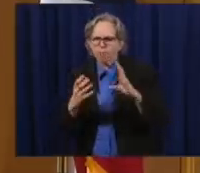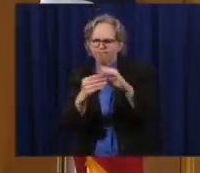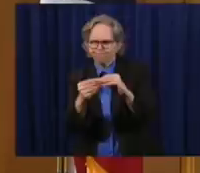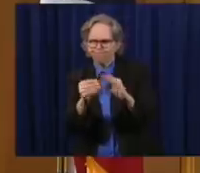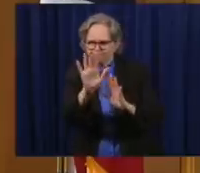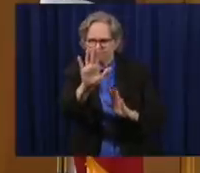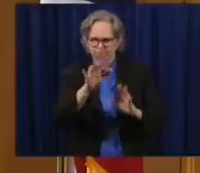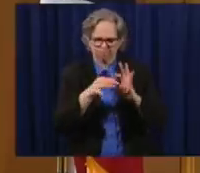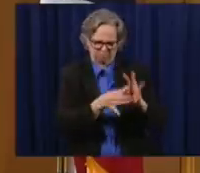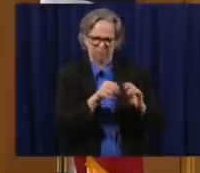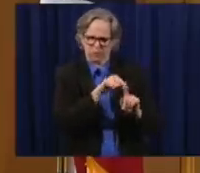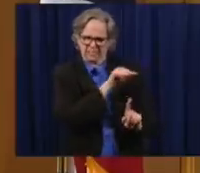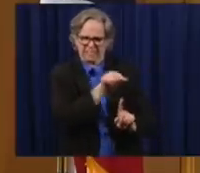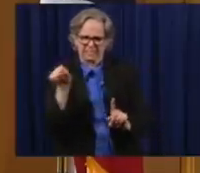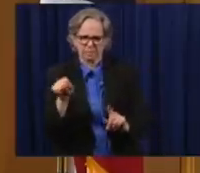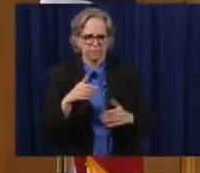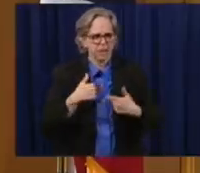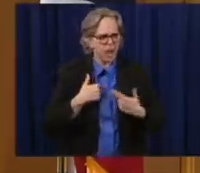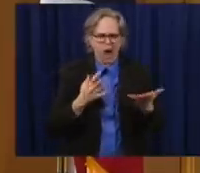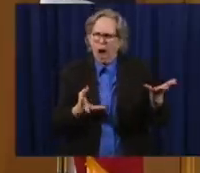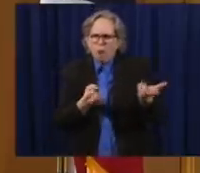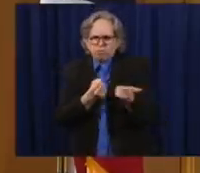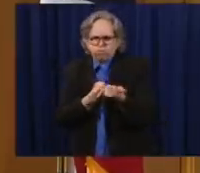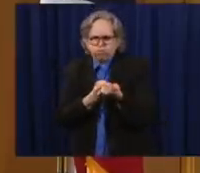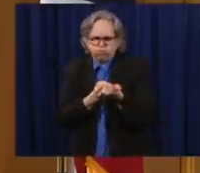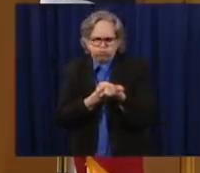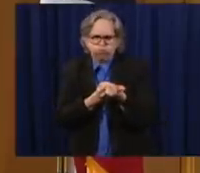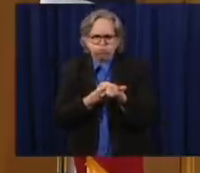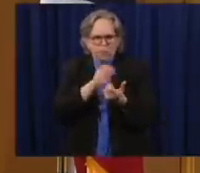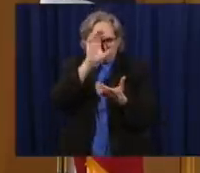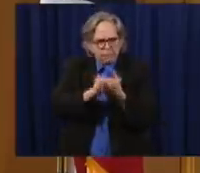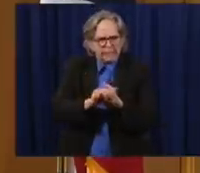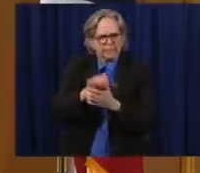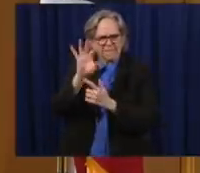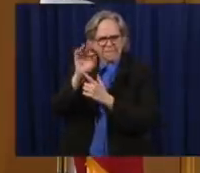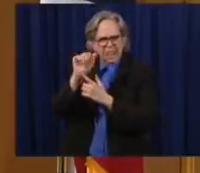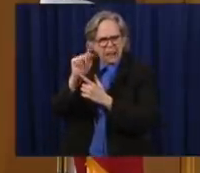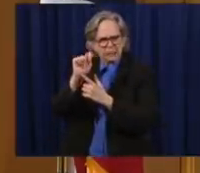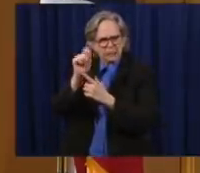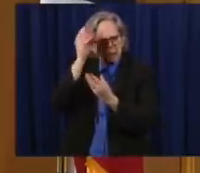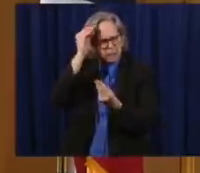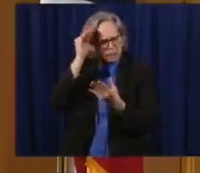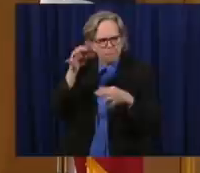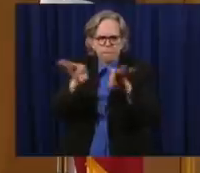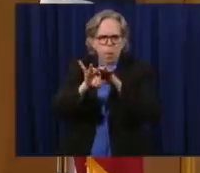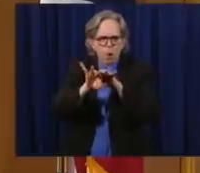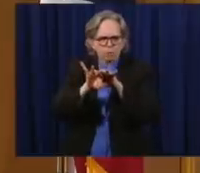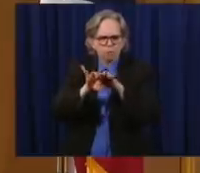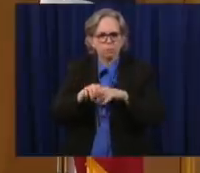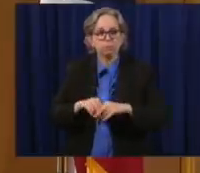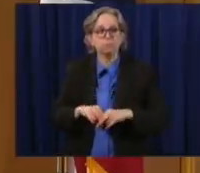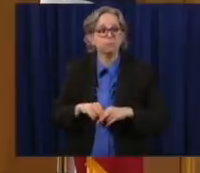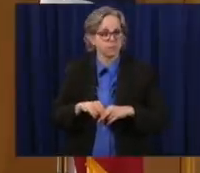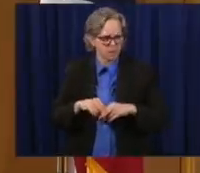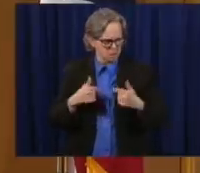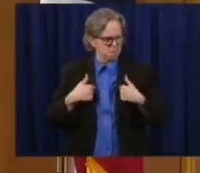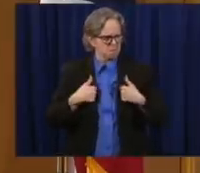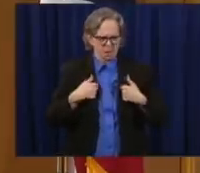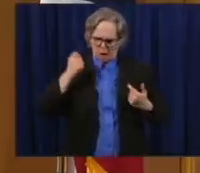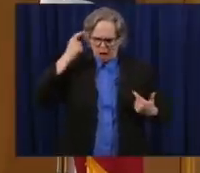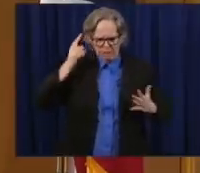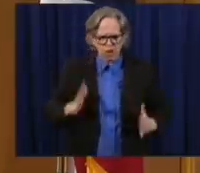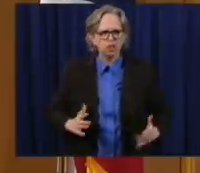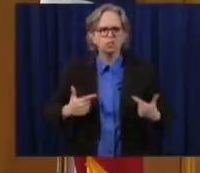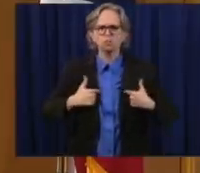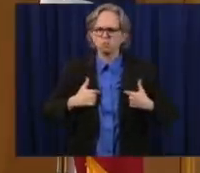big believer in facts, a big believer in information. One of my goals as governor has been to get more facts out to us who